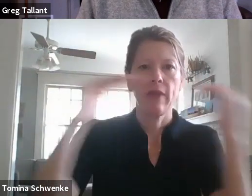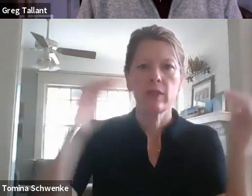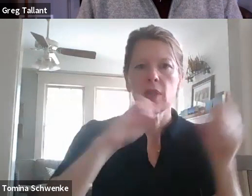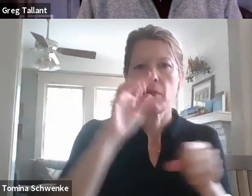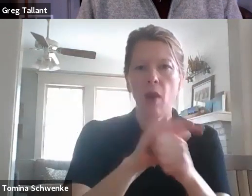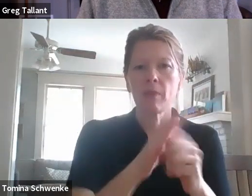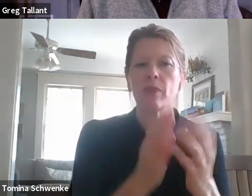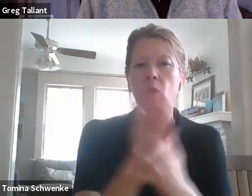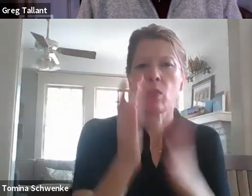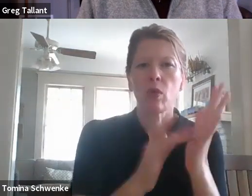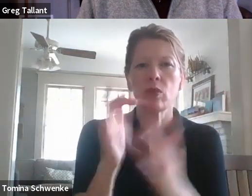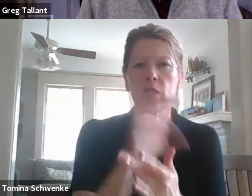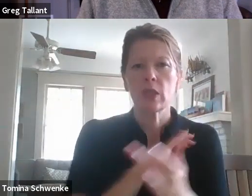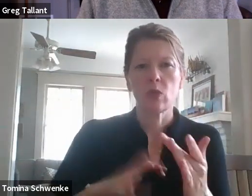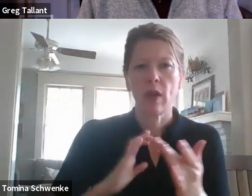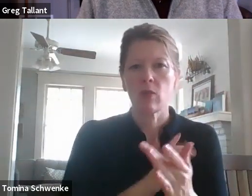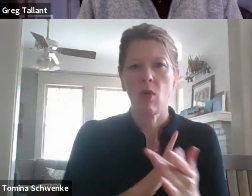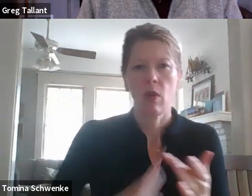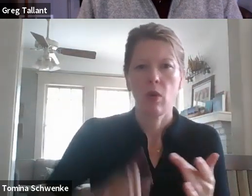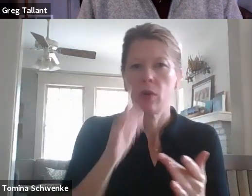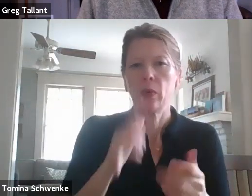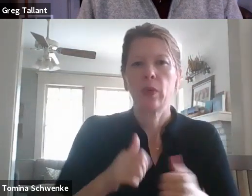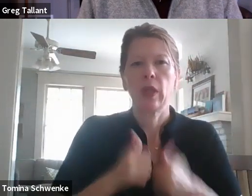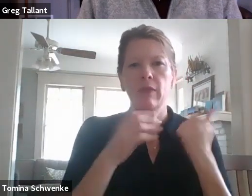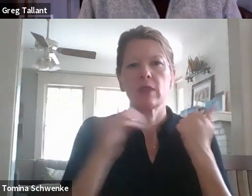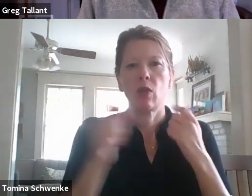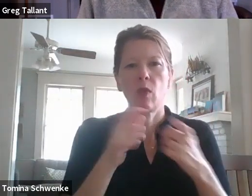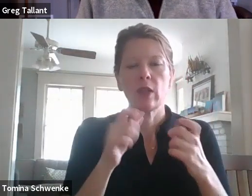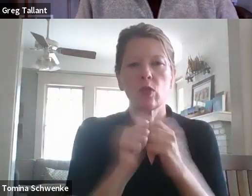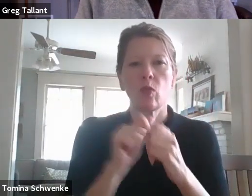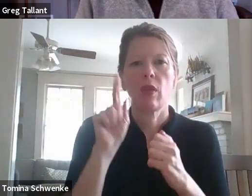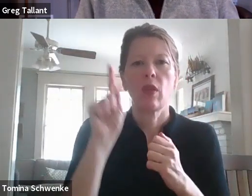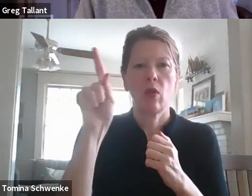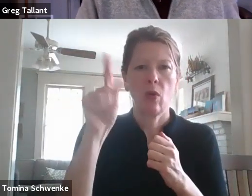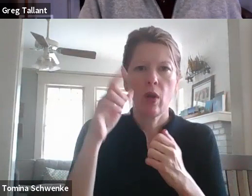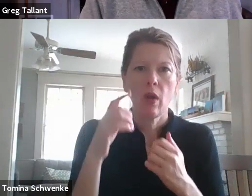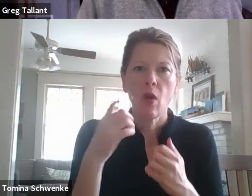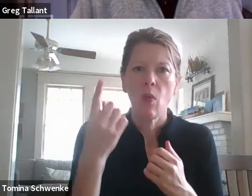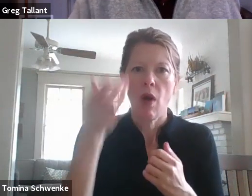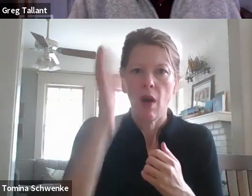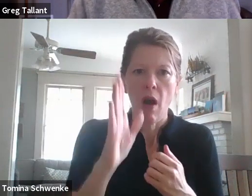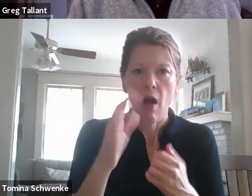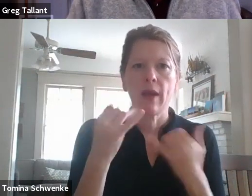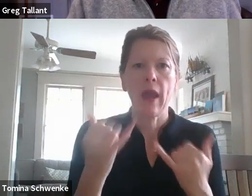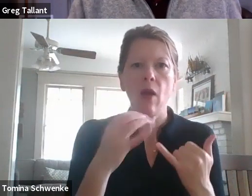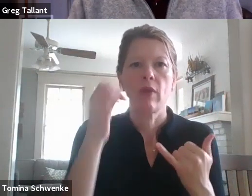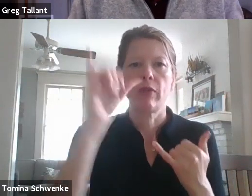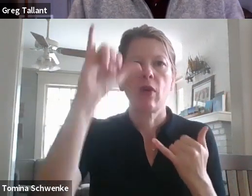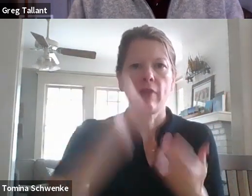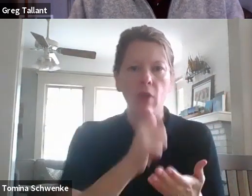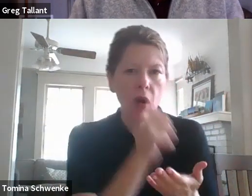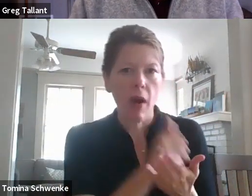Lord, who lives and reigns with you and the Holy Spirit, one God, now and forever.